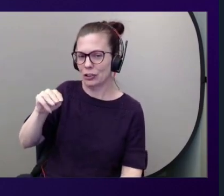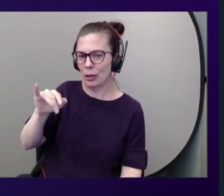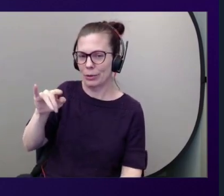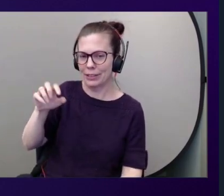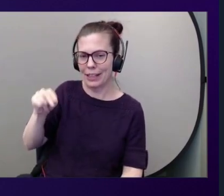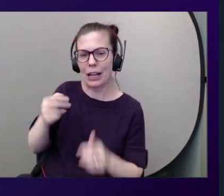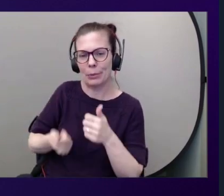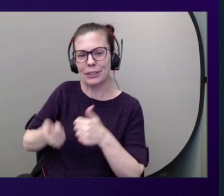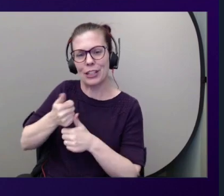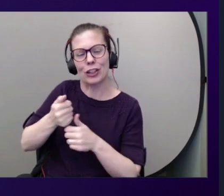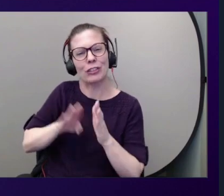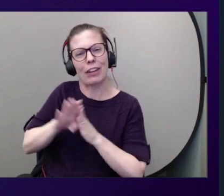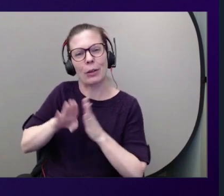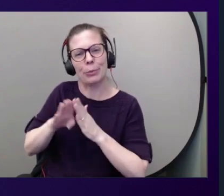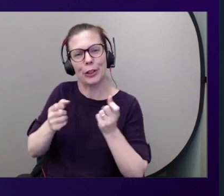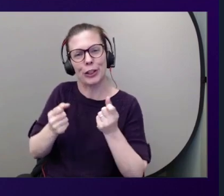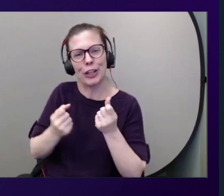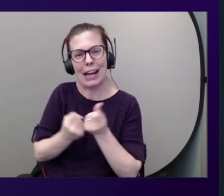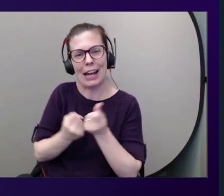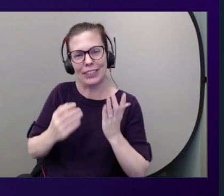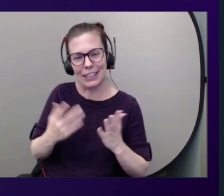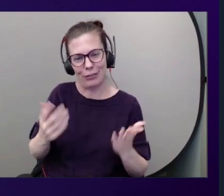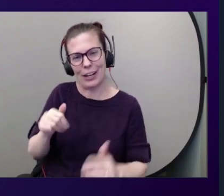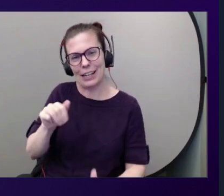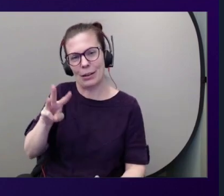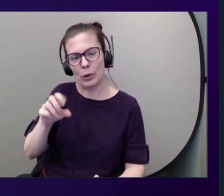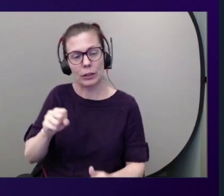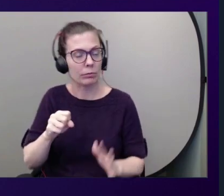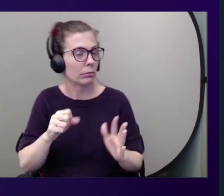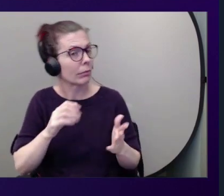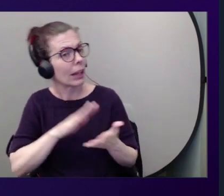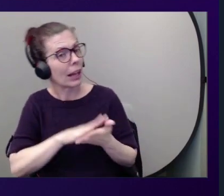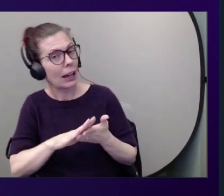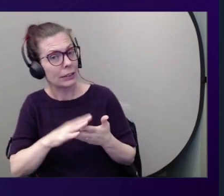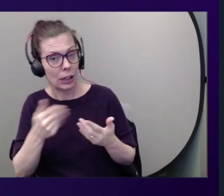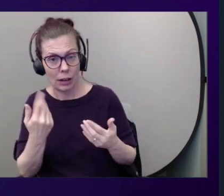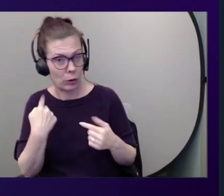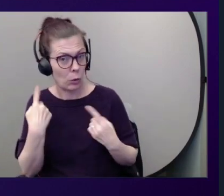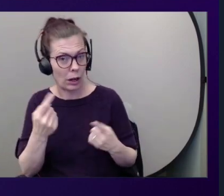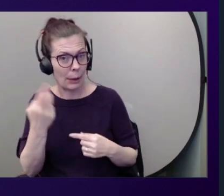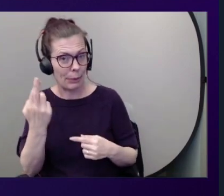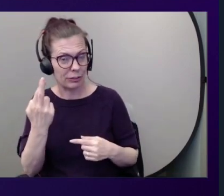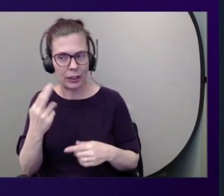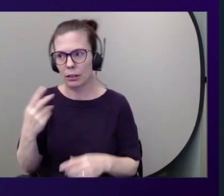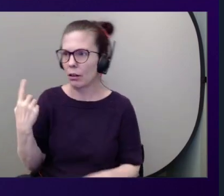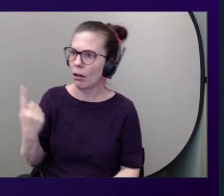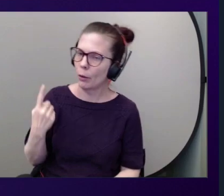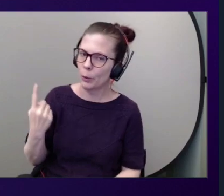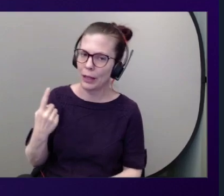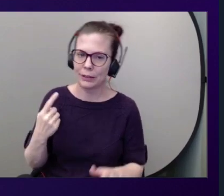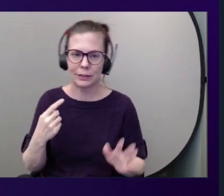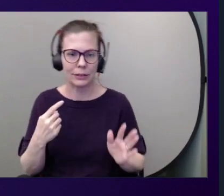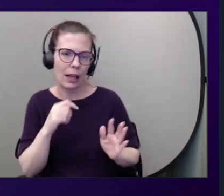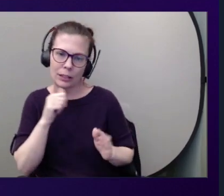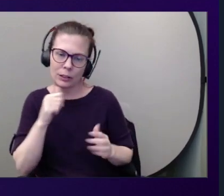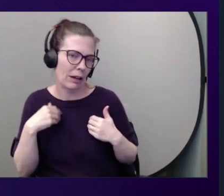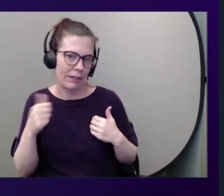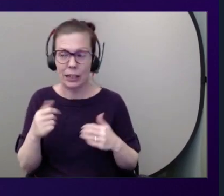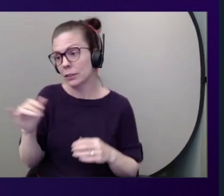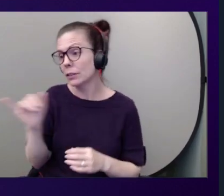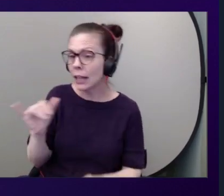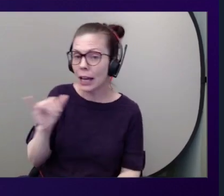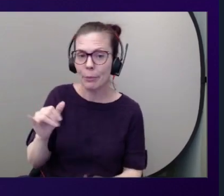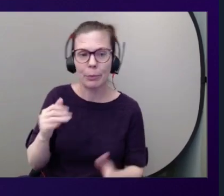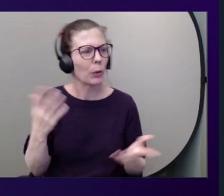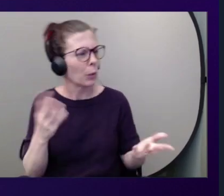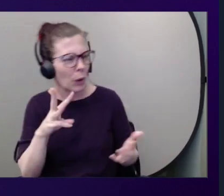AWS. Very nice. Now, have you ever wanted a best friend? Always. Yeah, I don't have any. Same. So, I'm